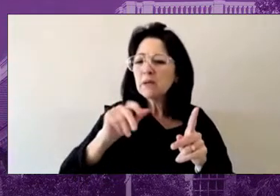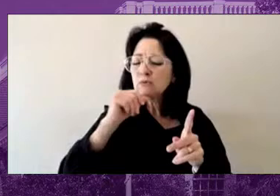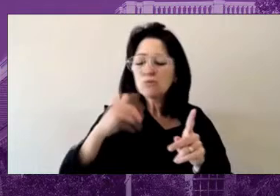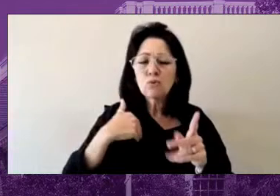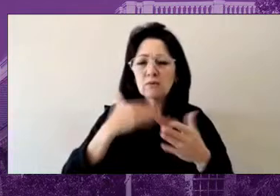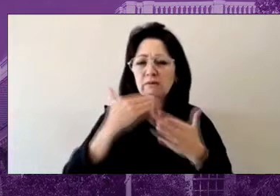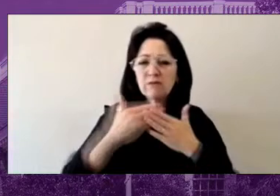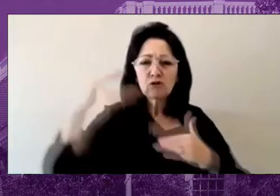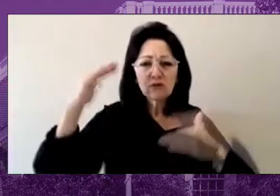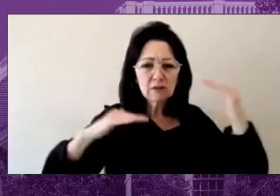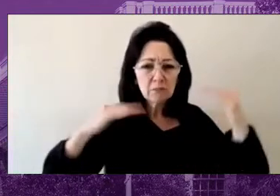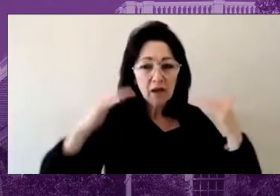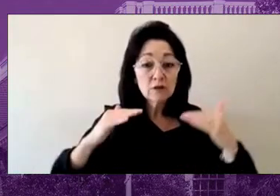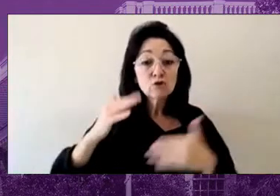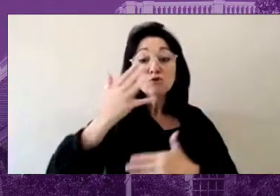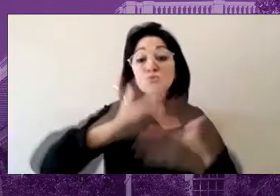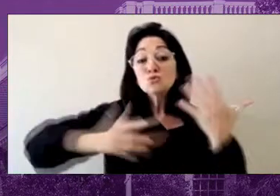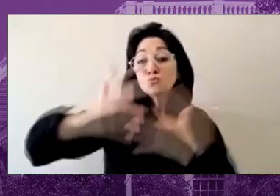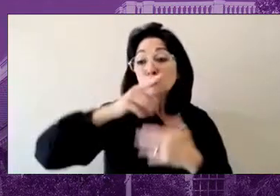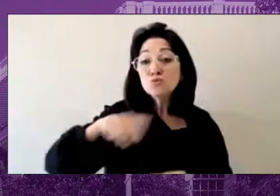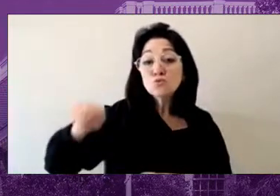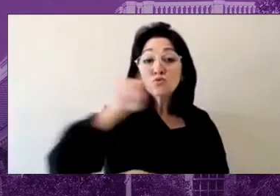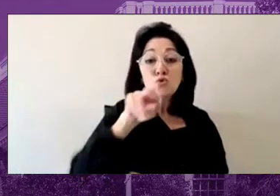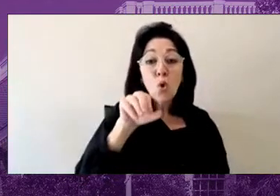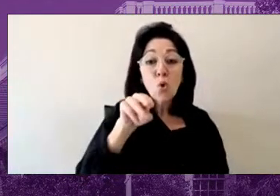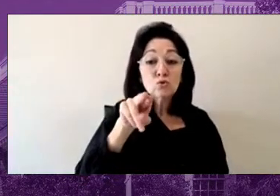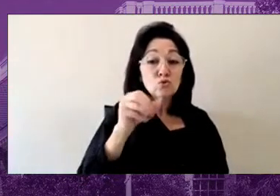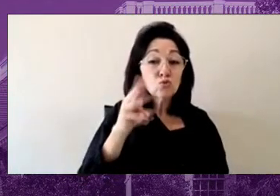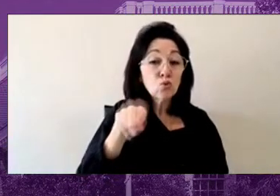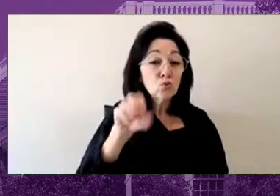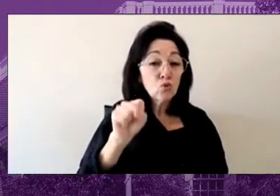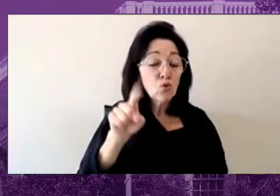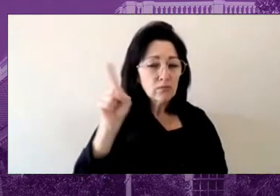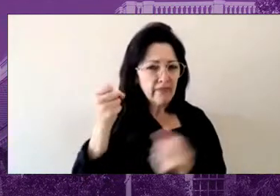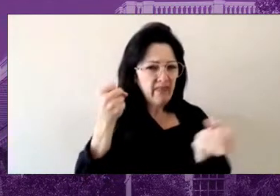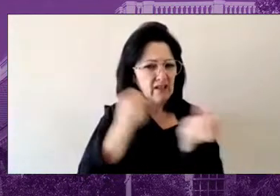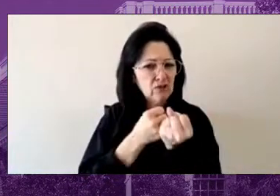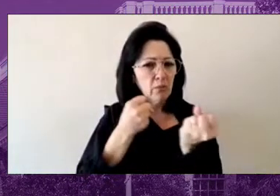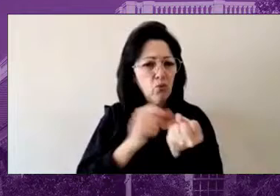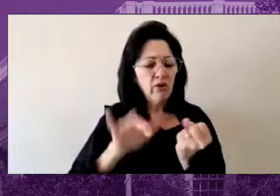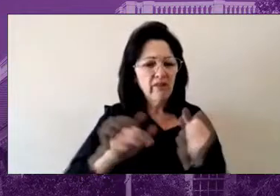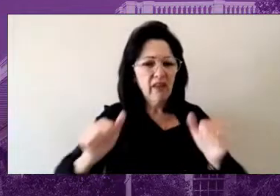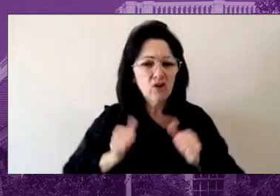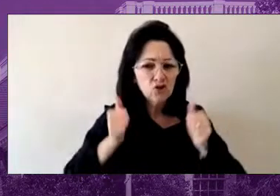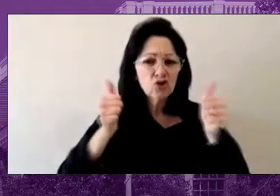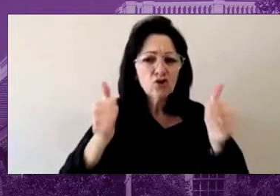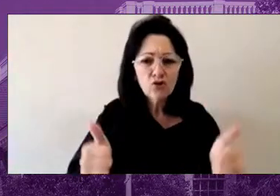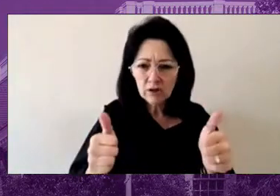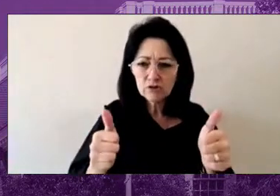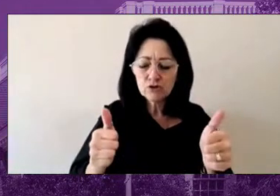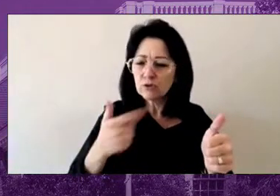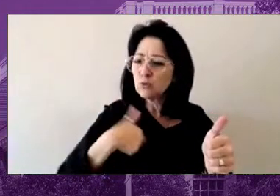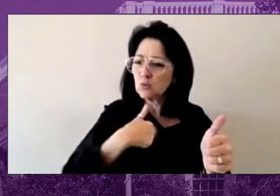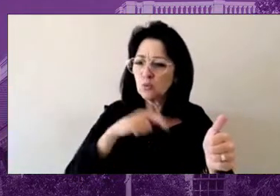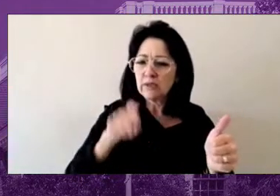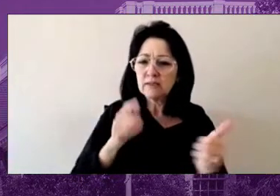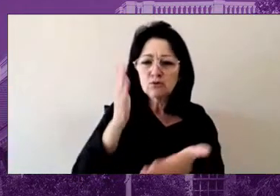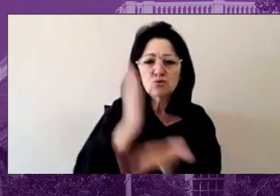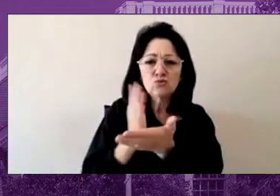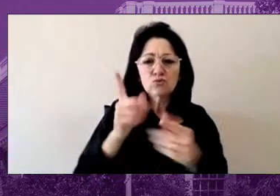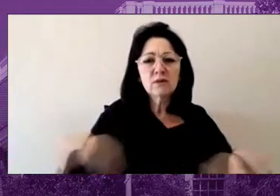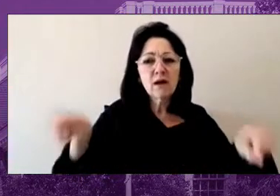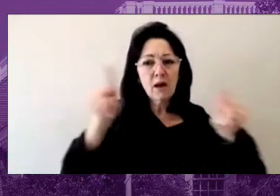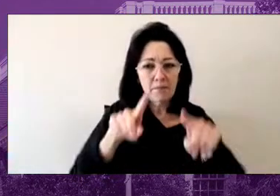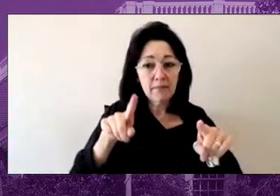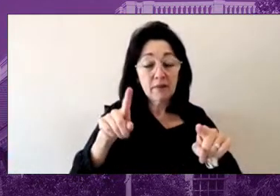and social norms that support aggression. And all of this violence arises from a need to have power and control